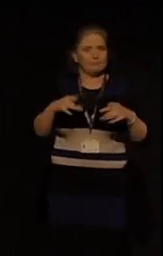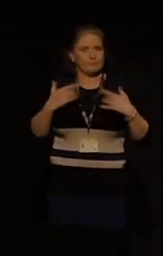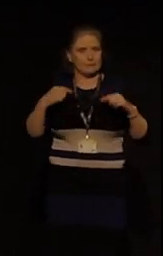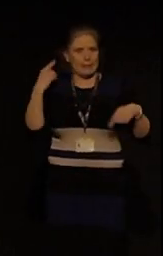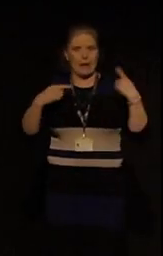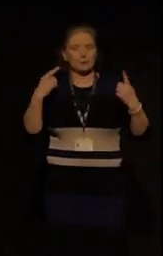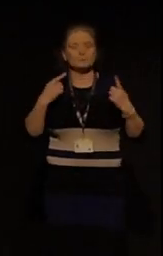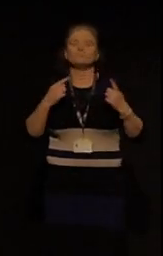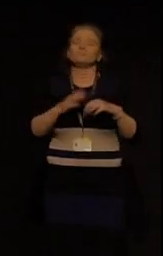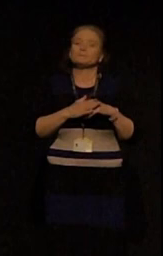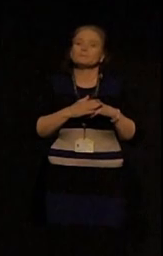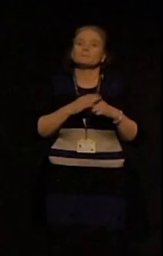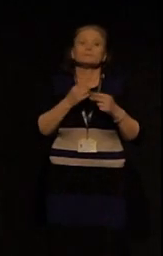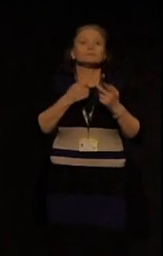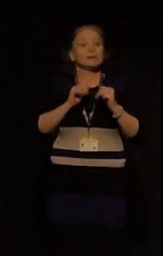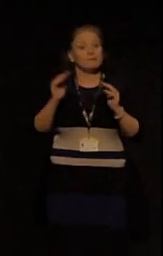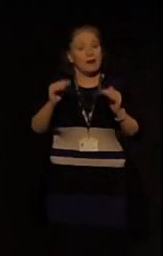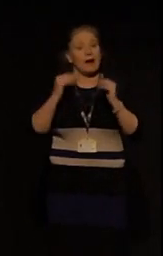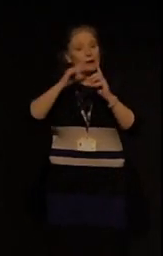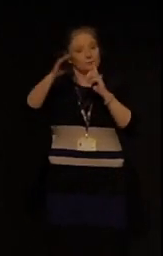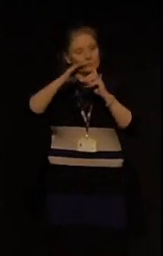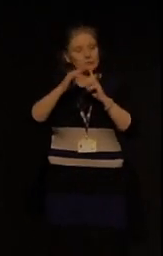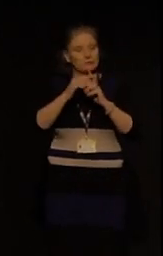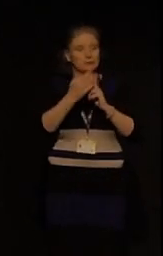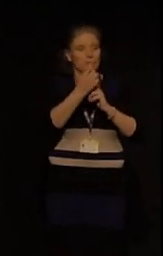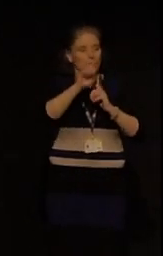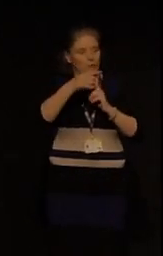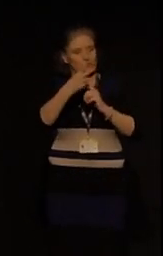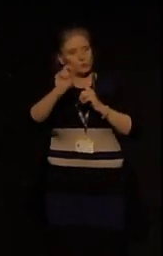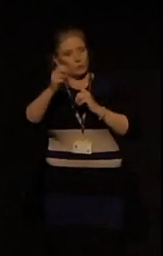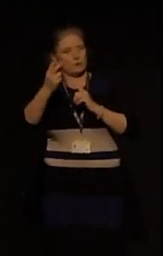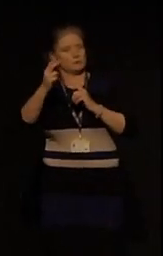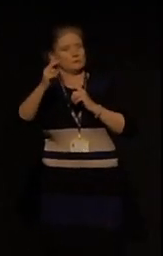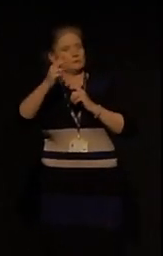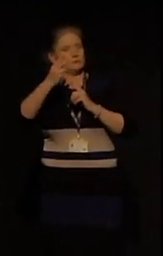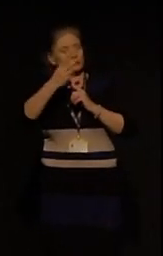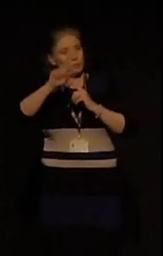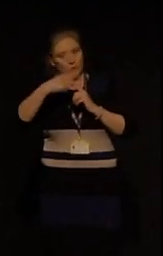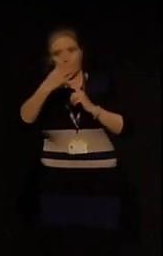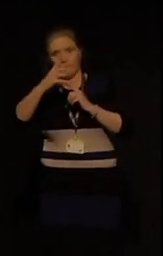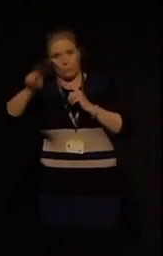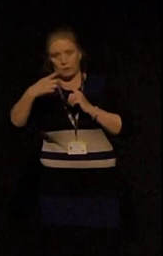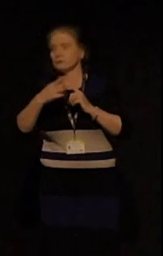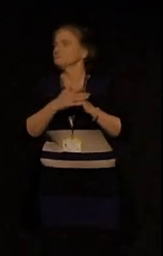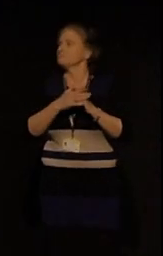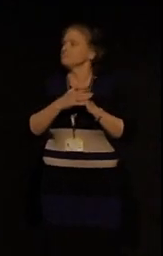you play sounds around high frequencies, 1,000, 2,000, and 4,000, his uncomfortable